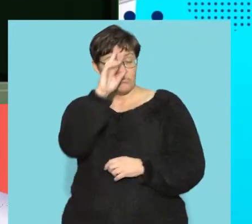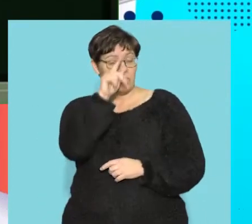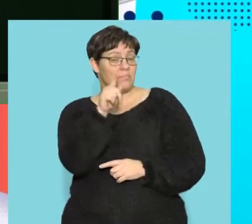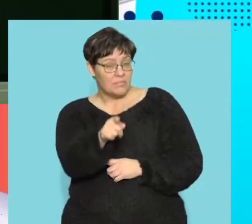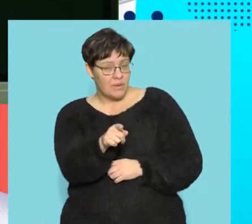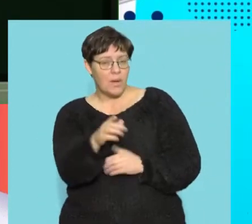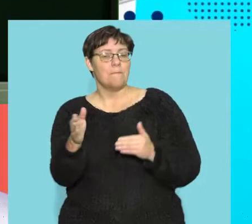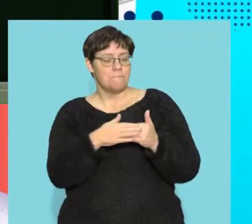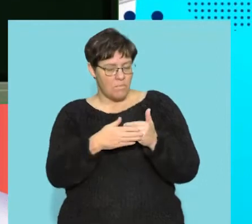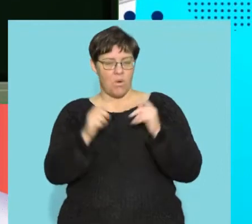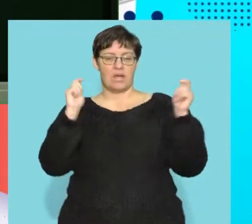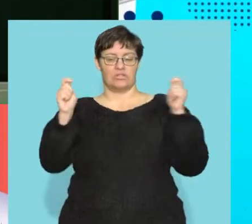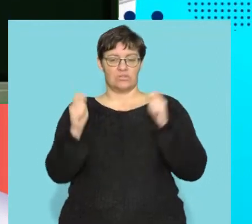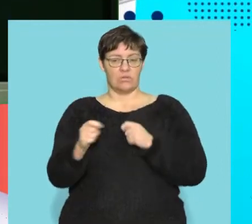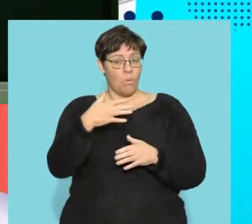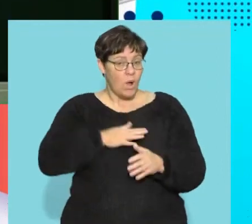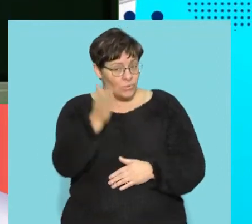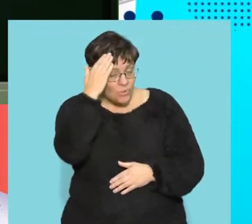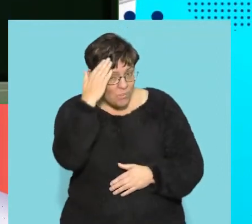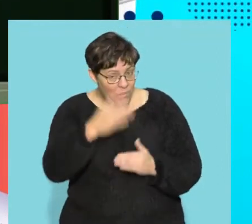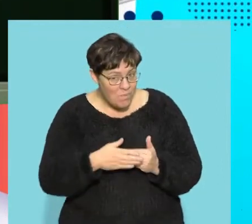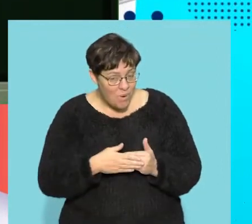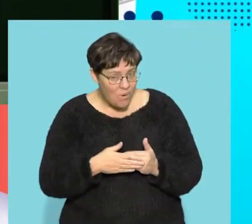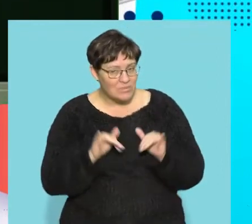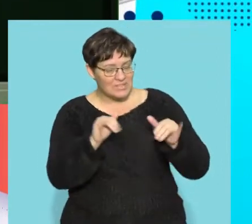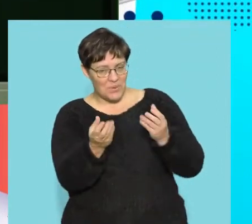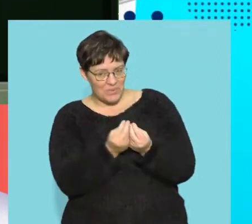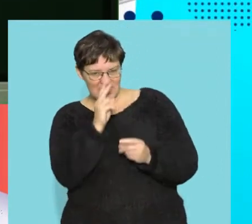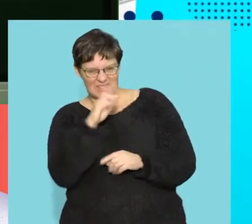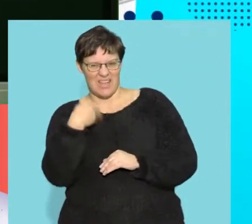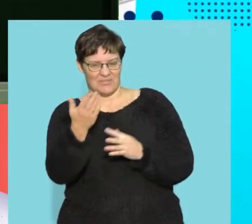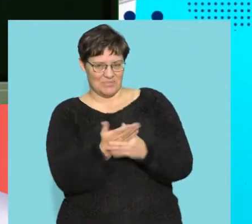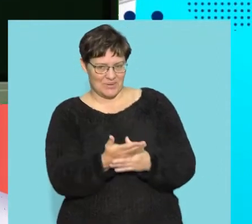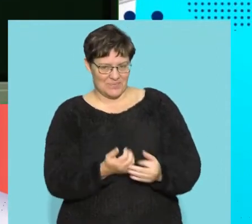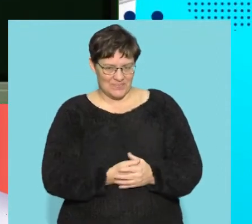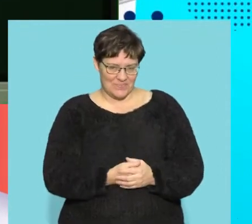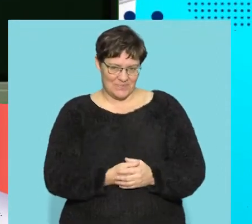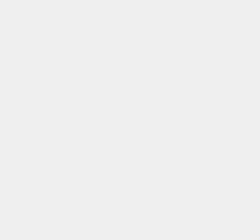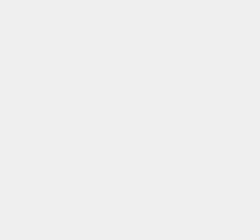more adjustments. You want to know more? Stay with us. See you in a jiffy.